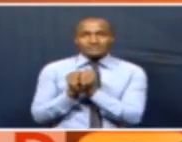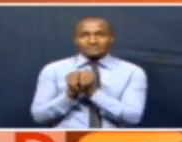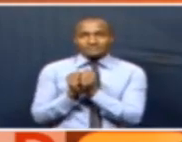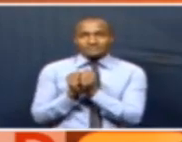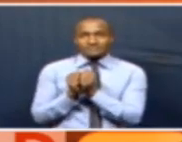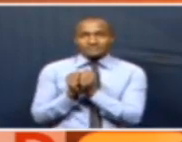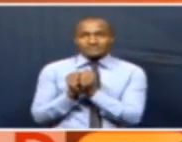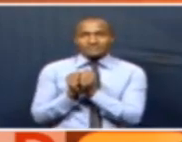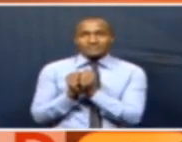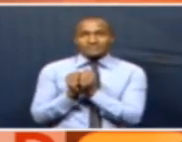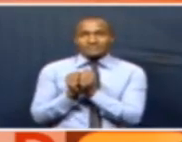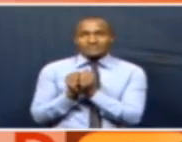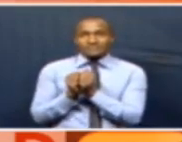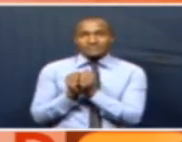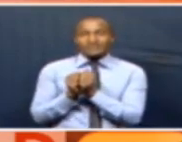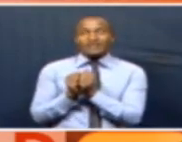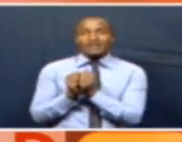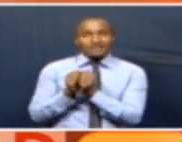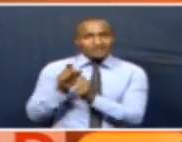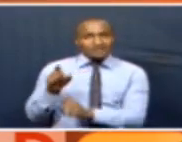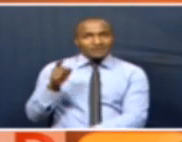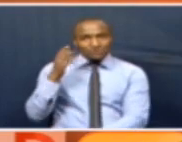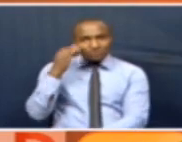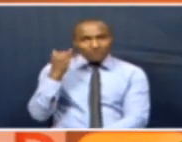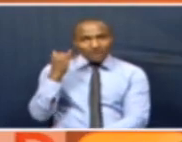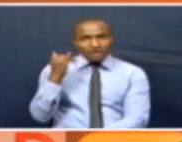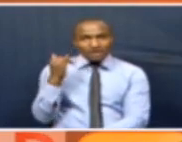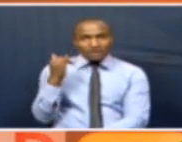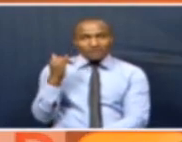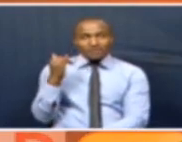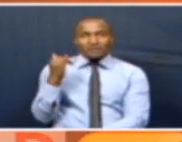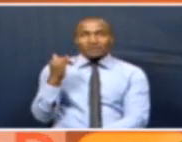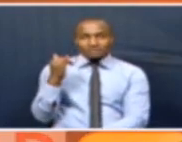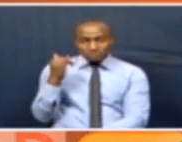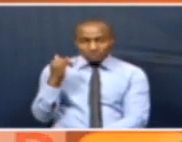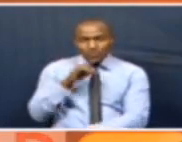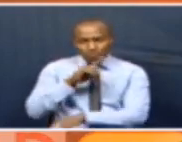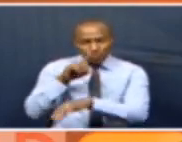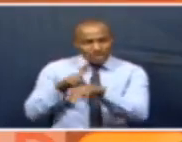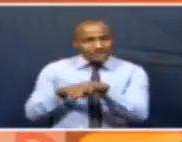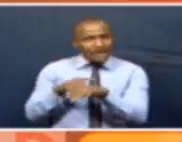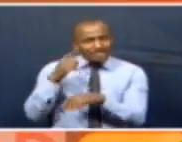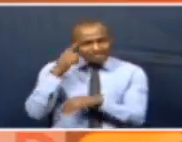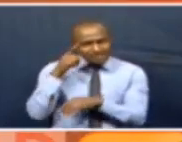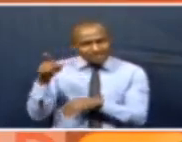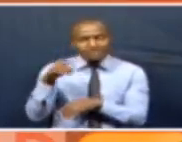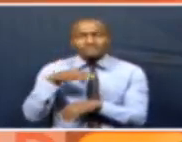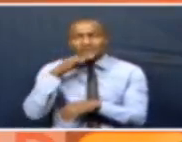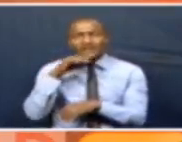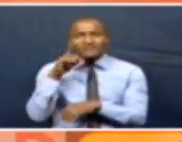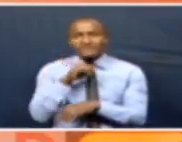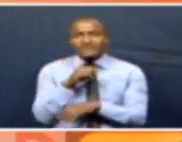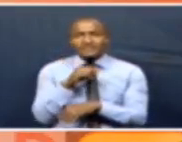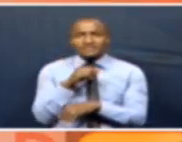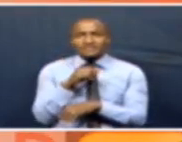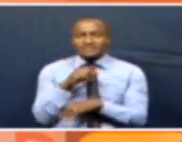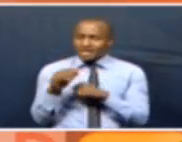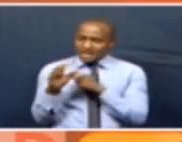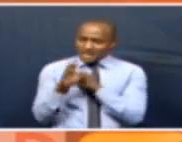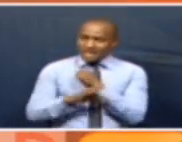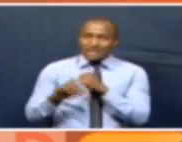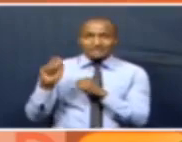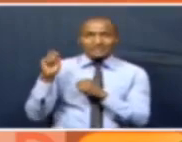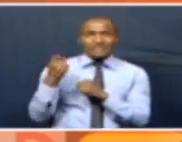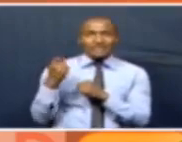That's why what I think of the present situation, I think the country